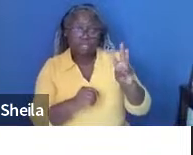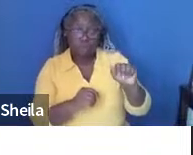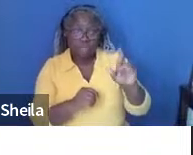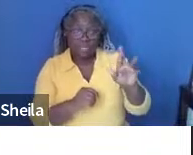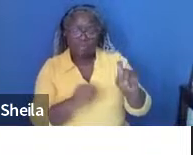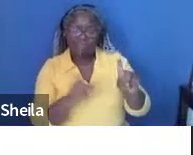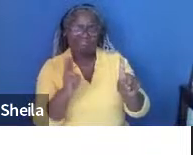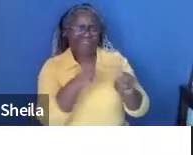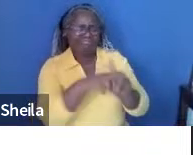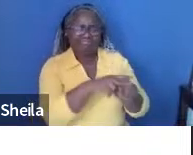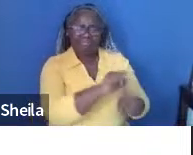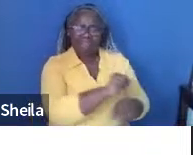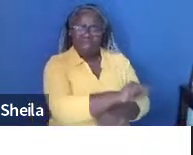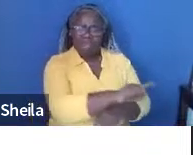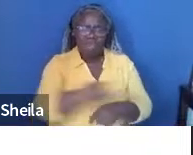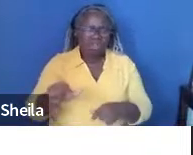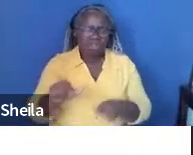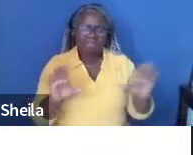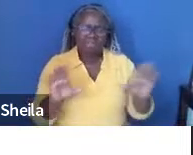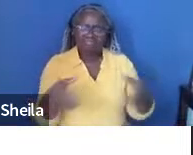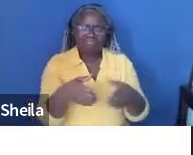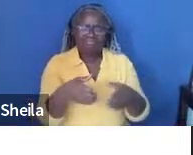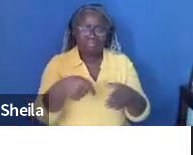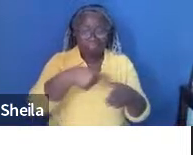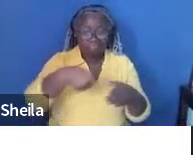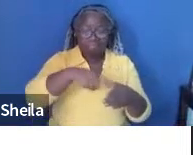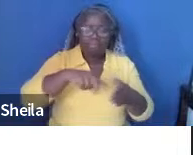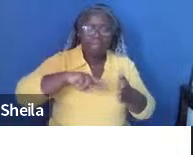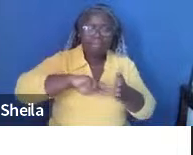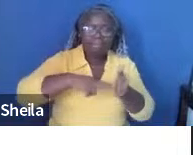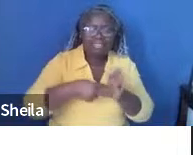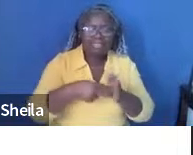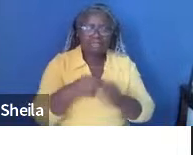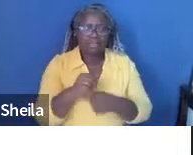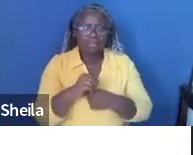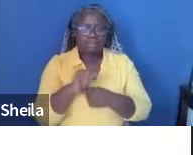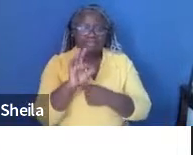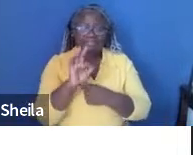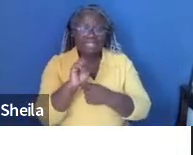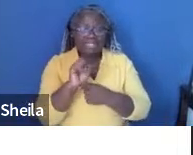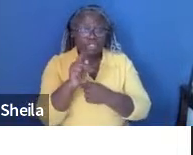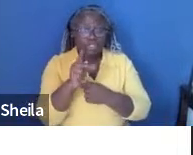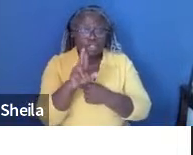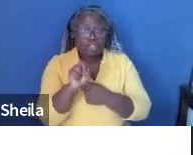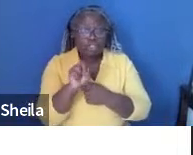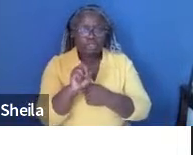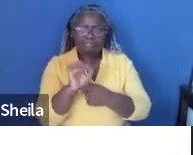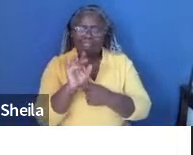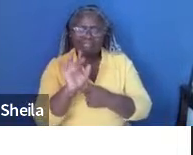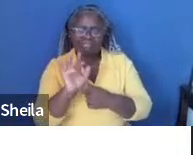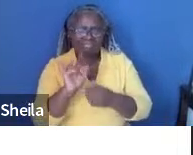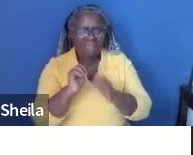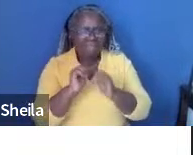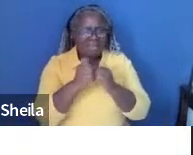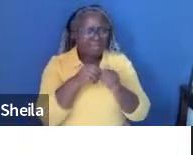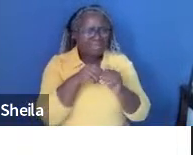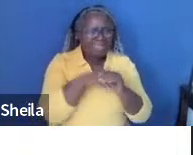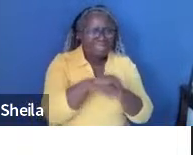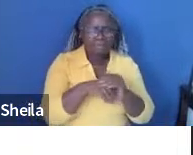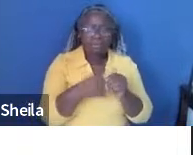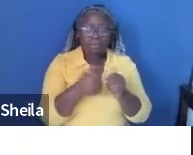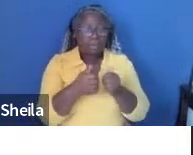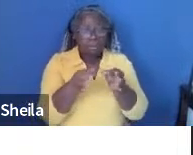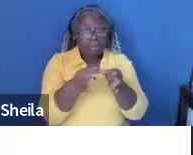controls, chat features, and screen share. There are also standards for controls for captions and audio descriptions.